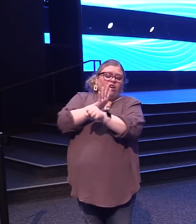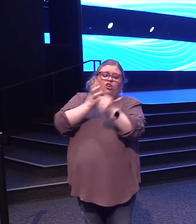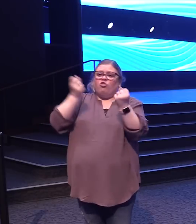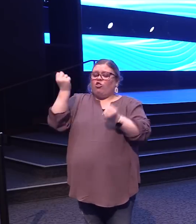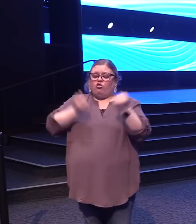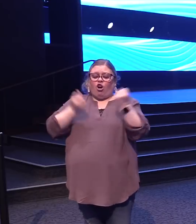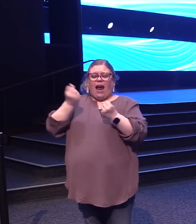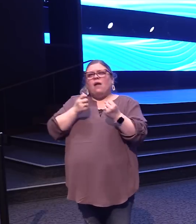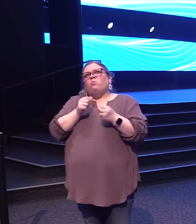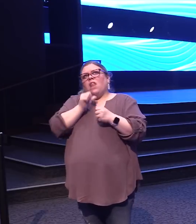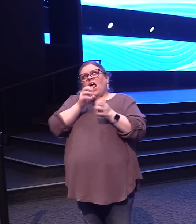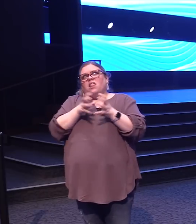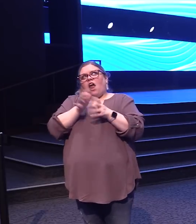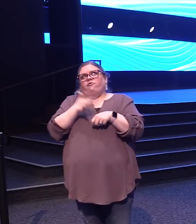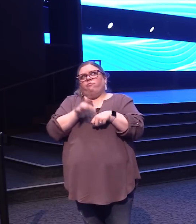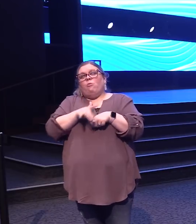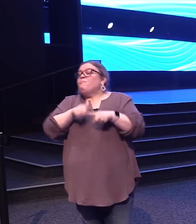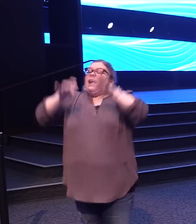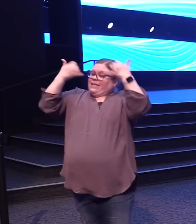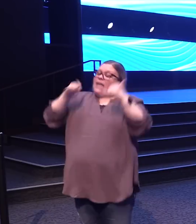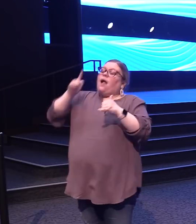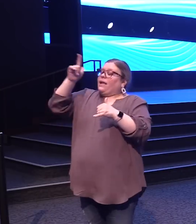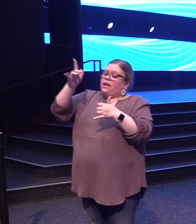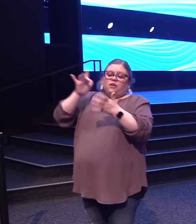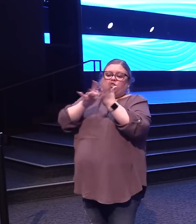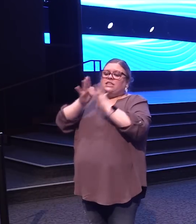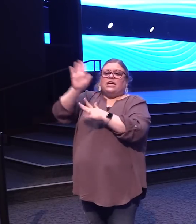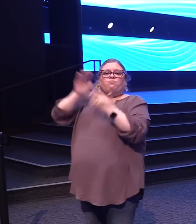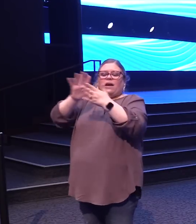car. It wasn't much room, but still.